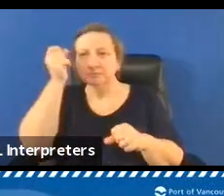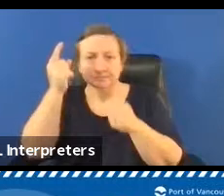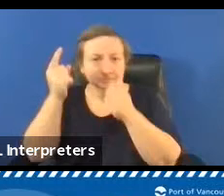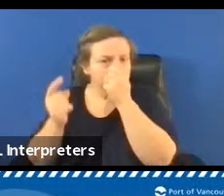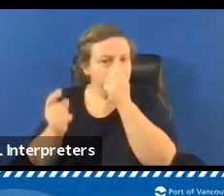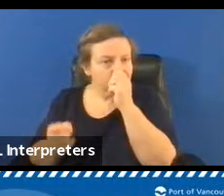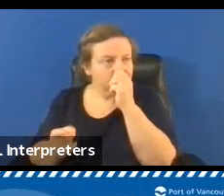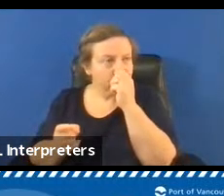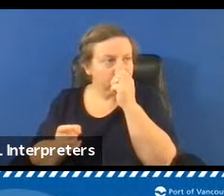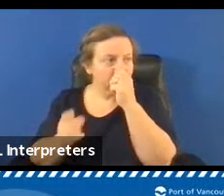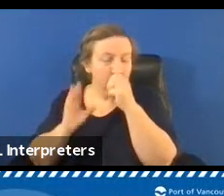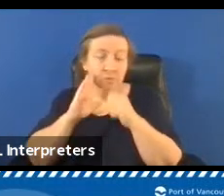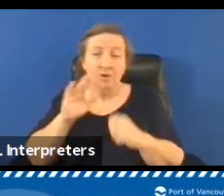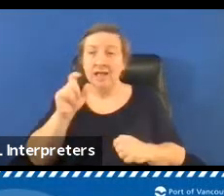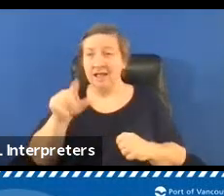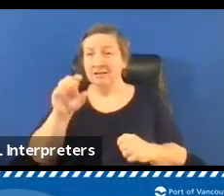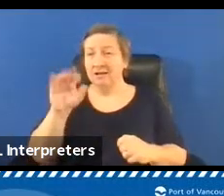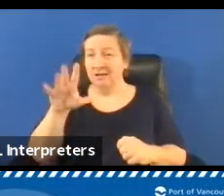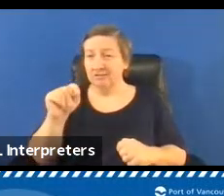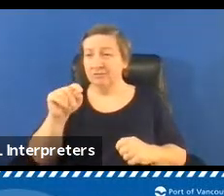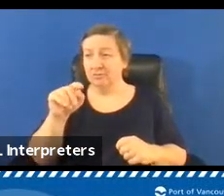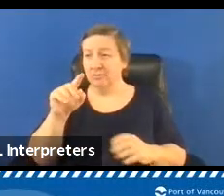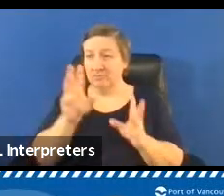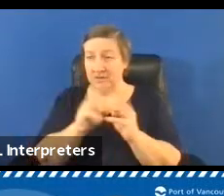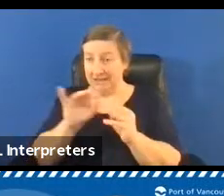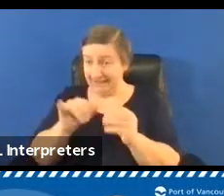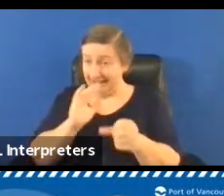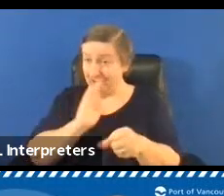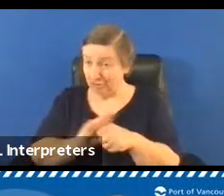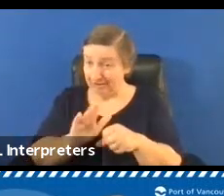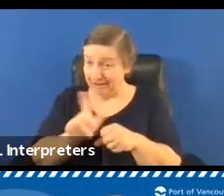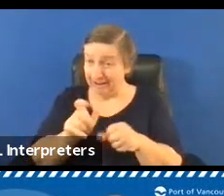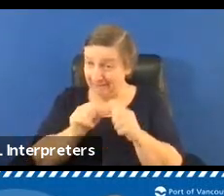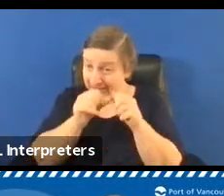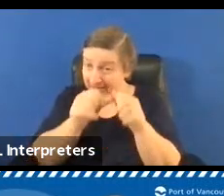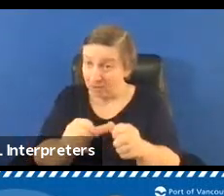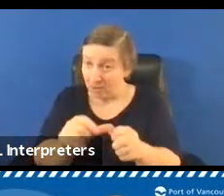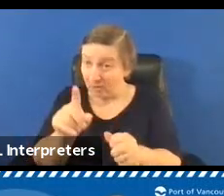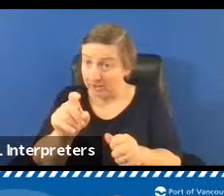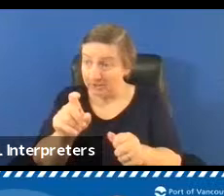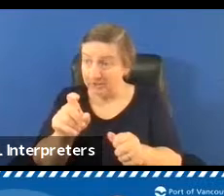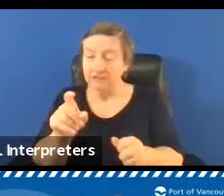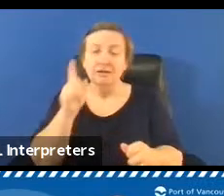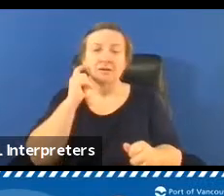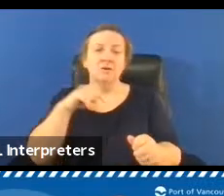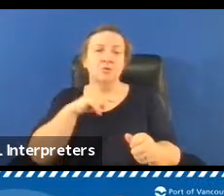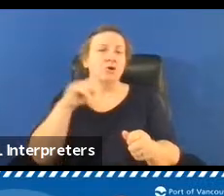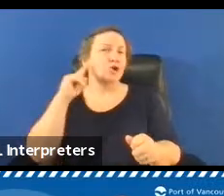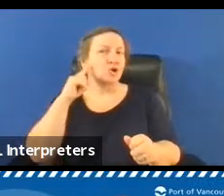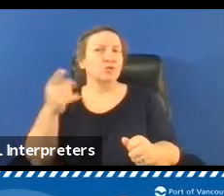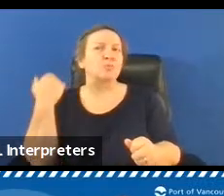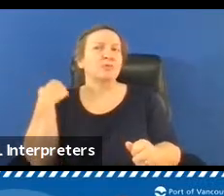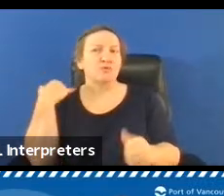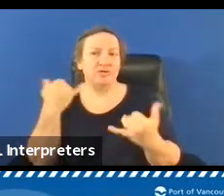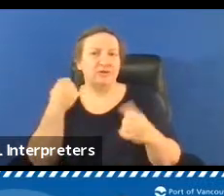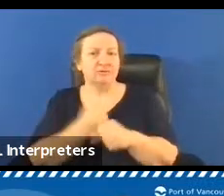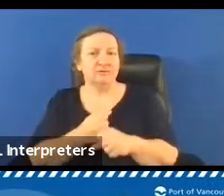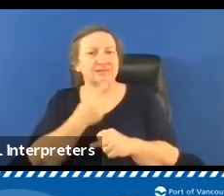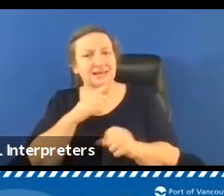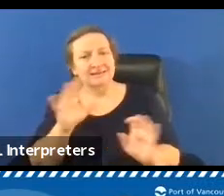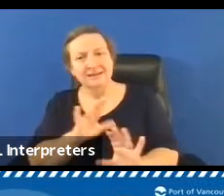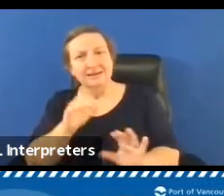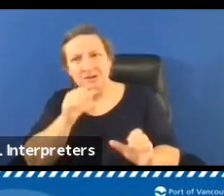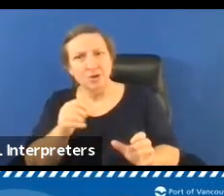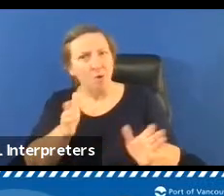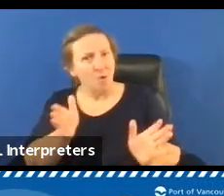will ask you at the October meeting, is this good enough to keep going? Because we heard you earlier in the year, you said, don't